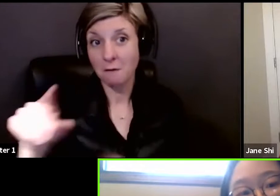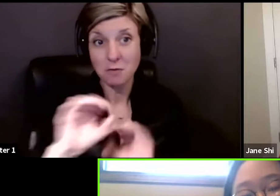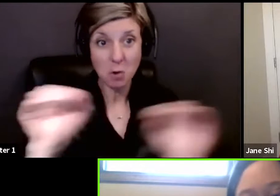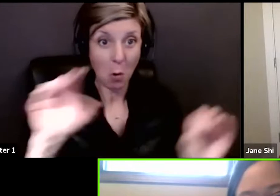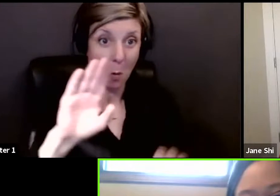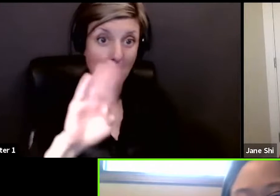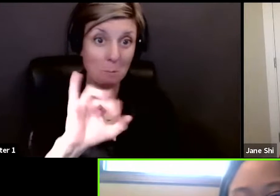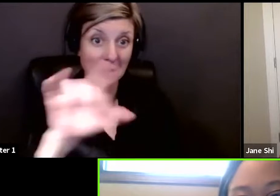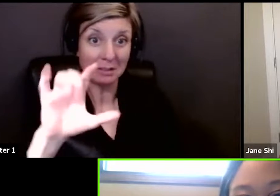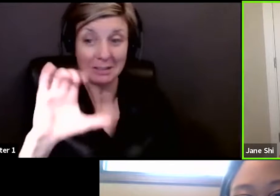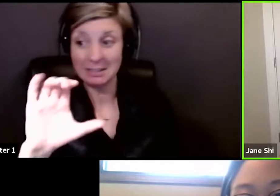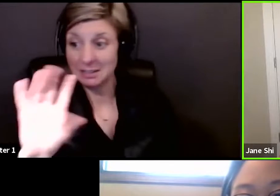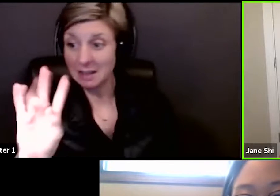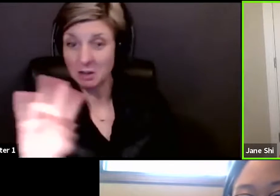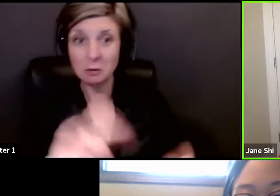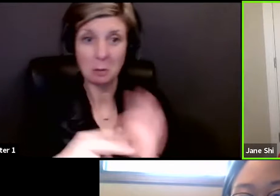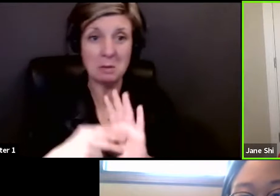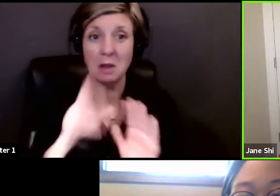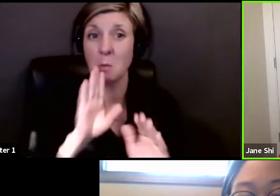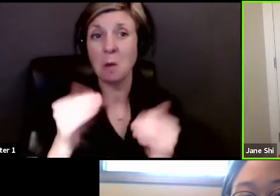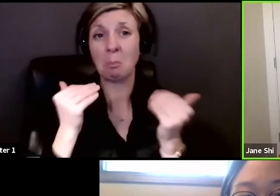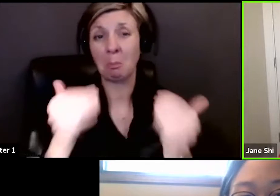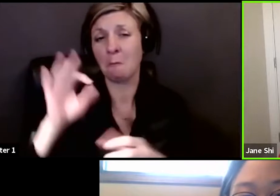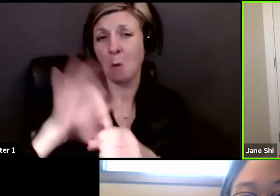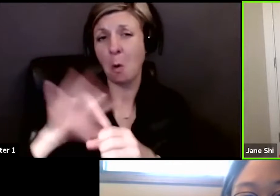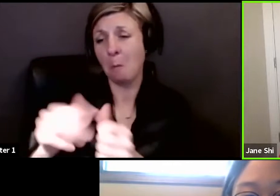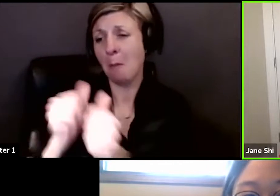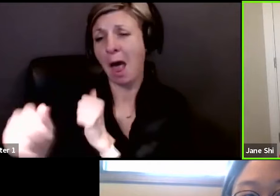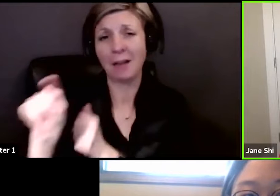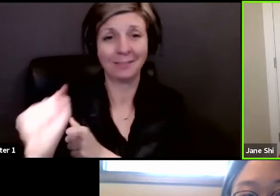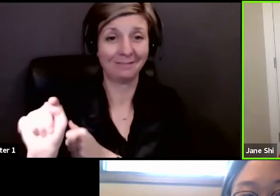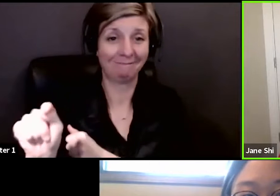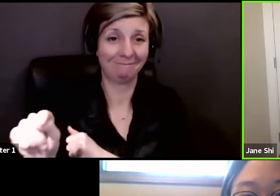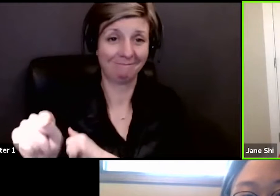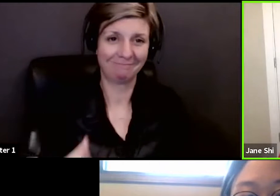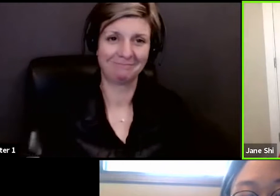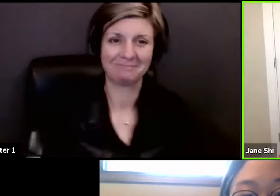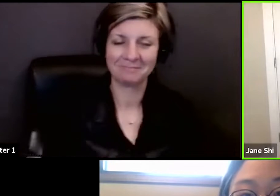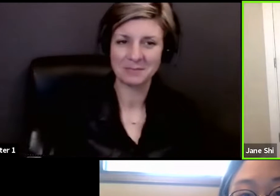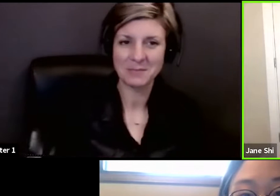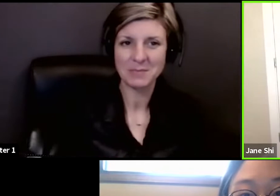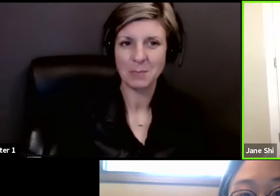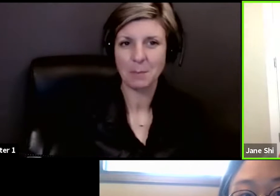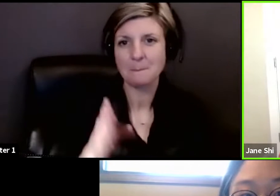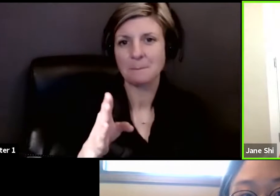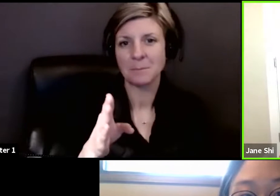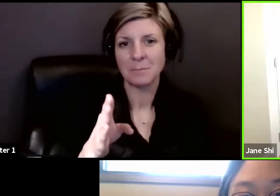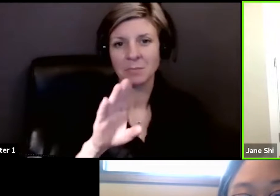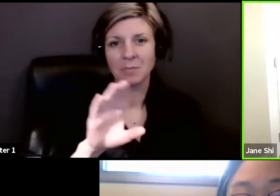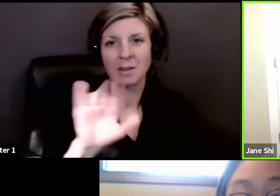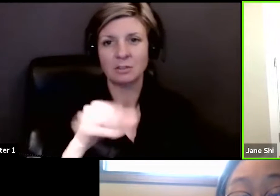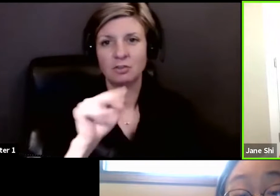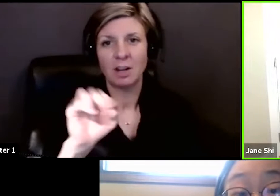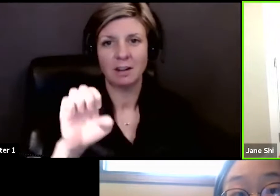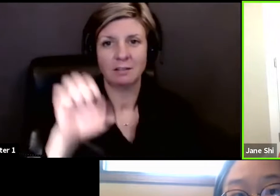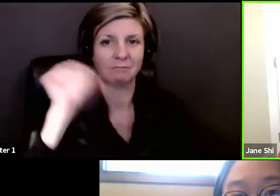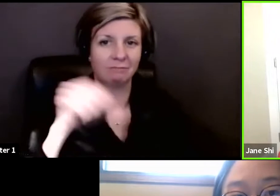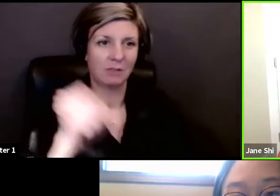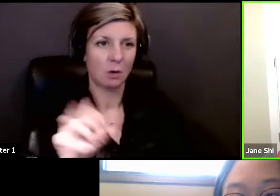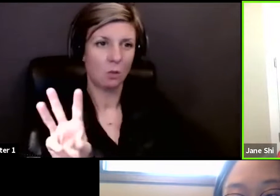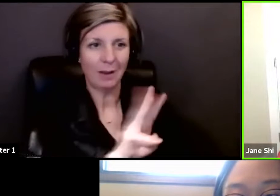arena. Yeah, yeah. It seems like Western medicine, as practiced in